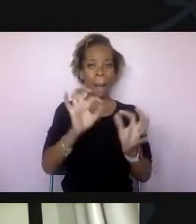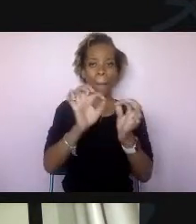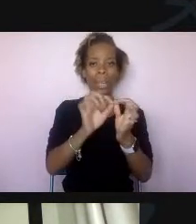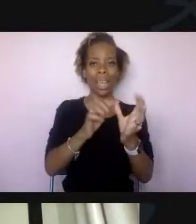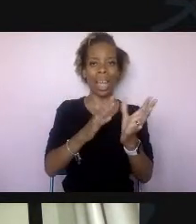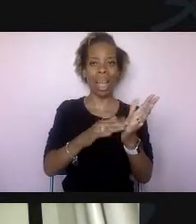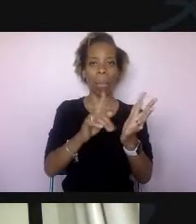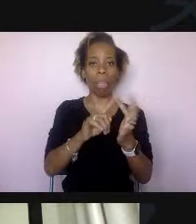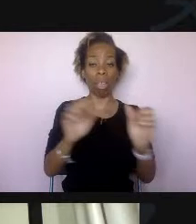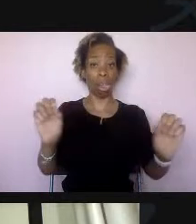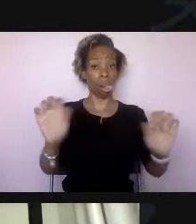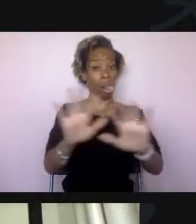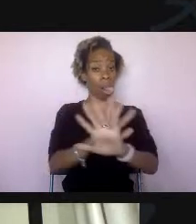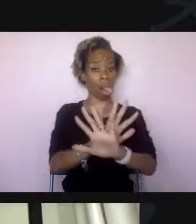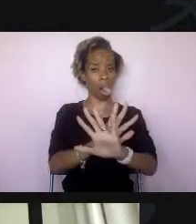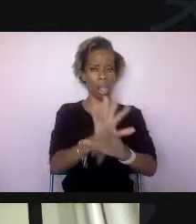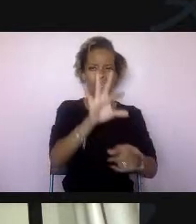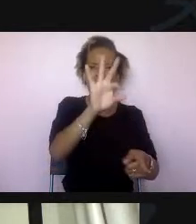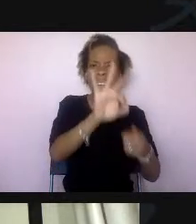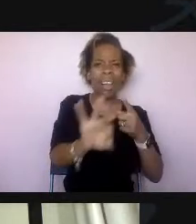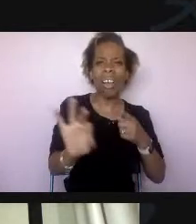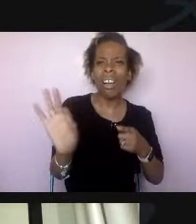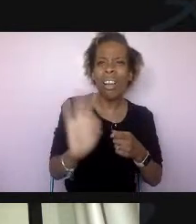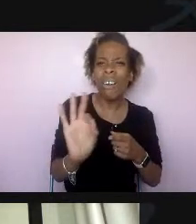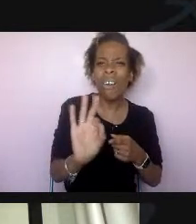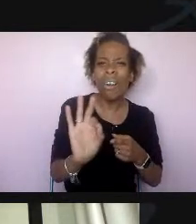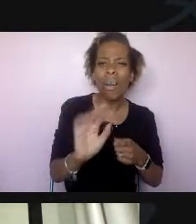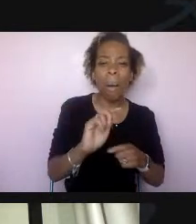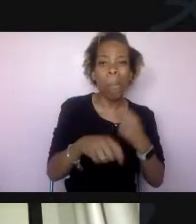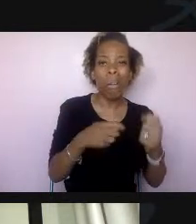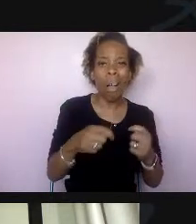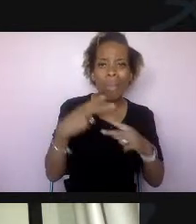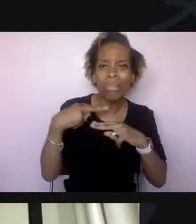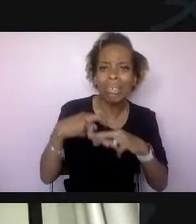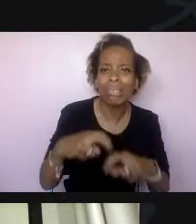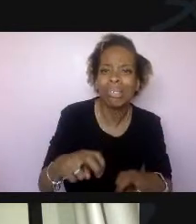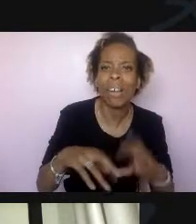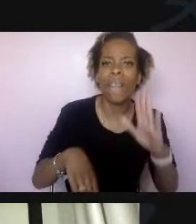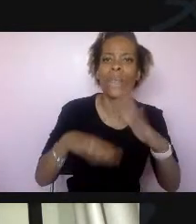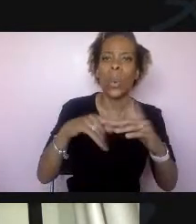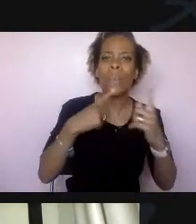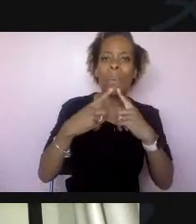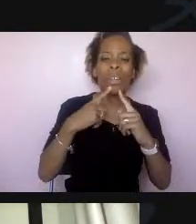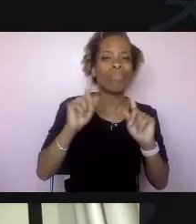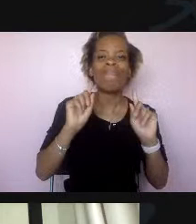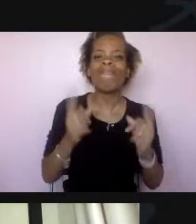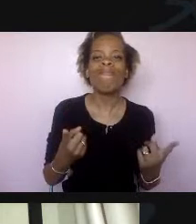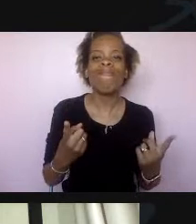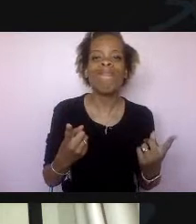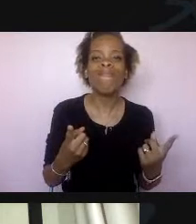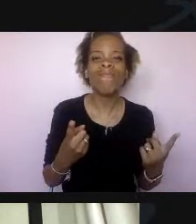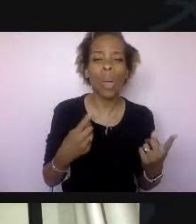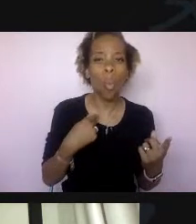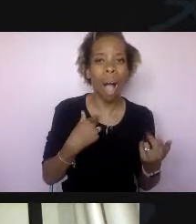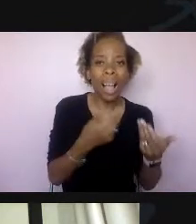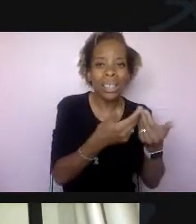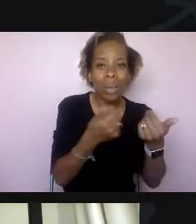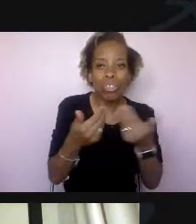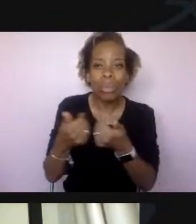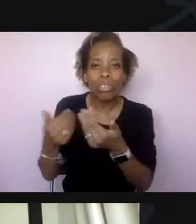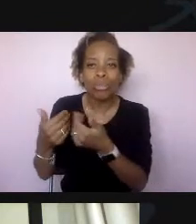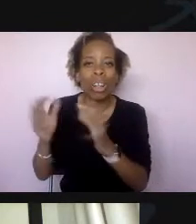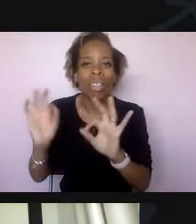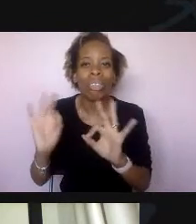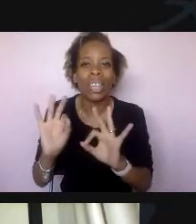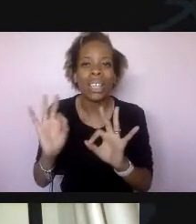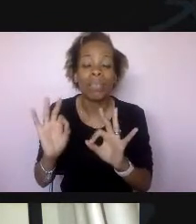because there has been no impact assessment done on some of these, we also can't find that out as well. And I think they are important points which we